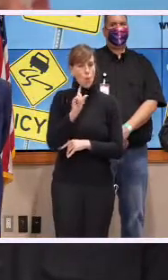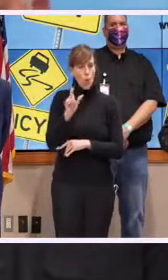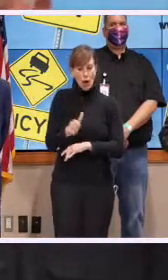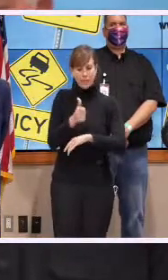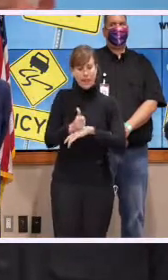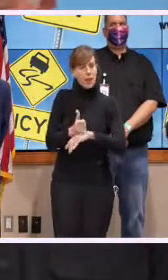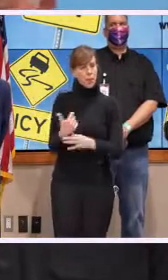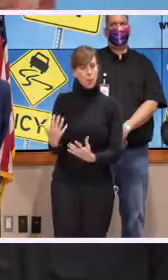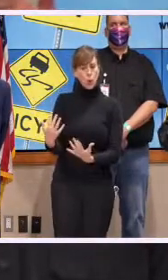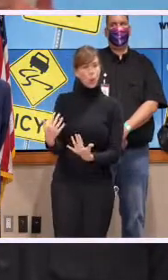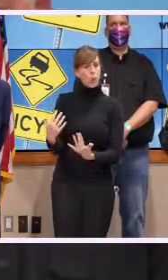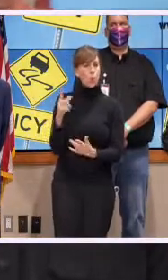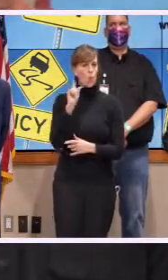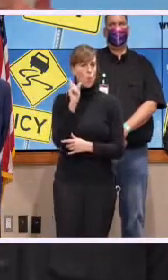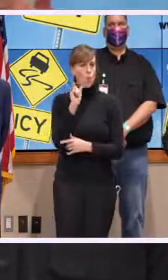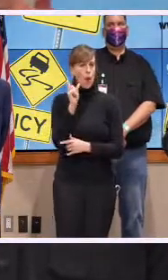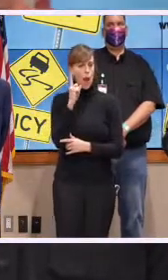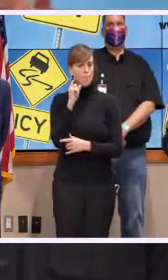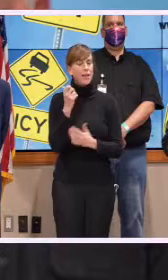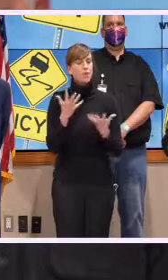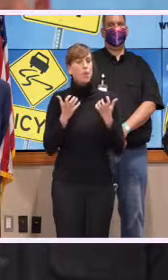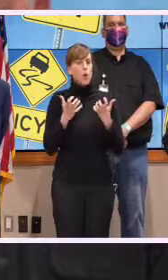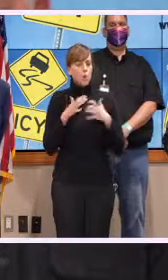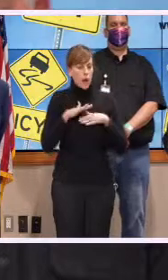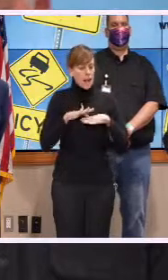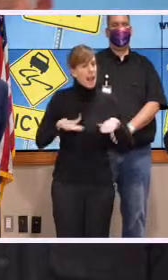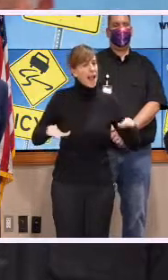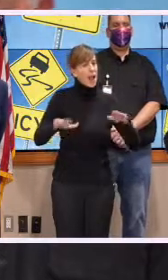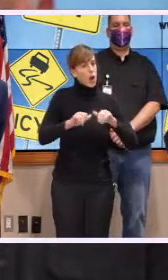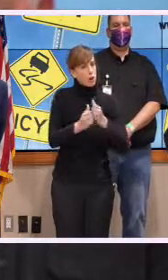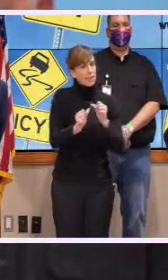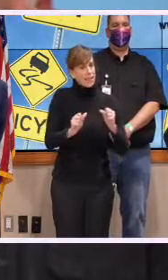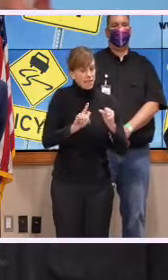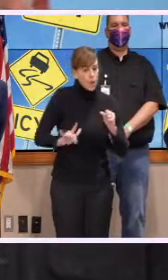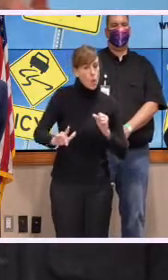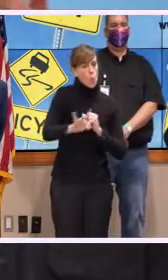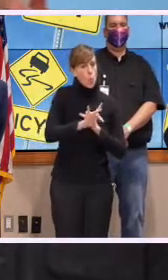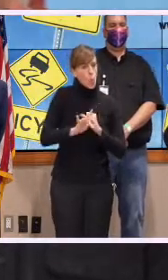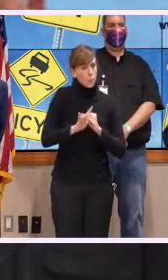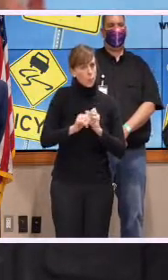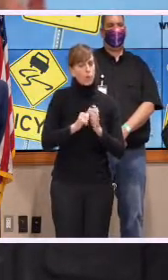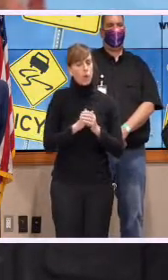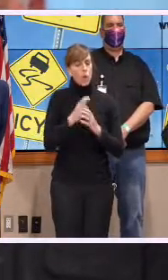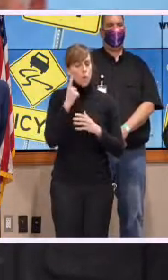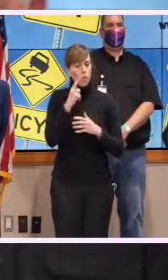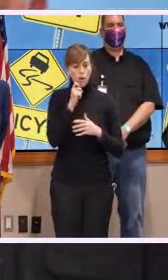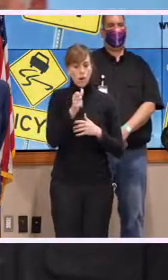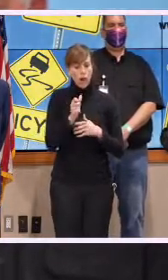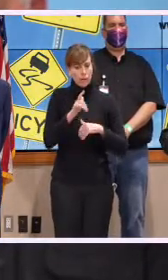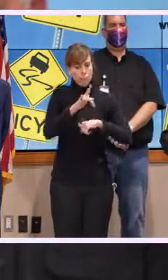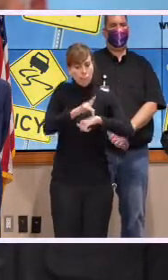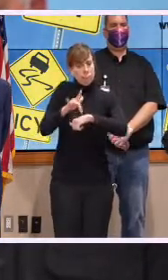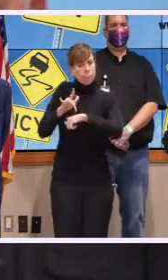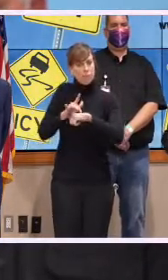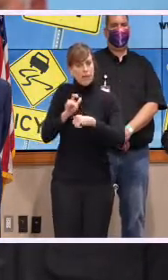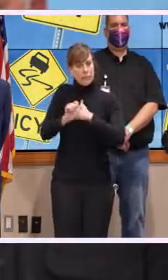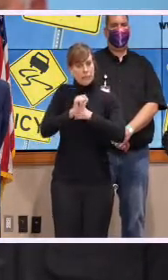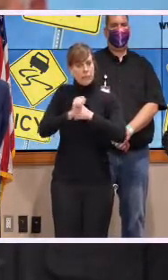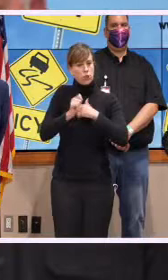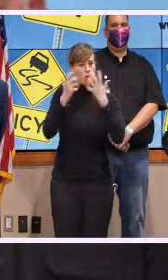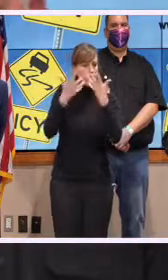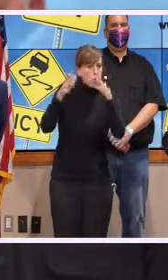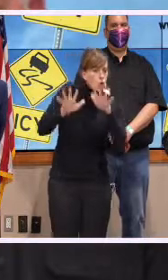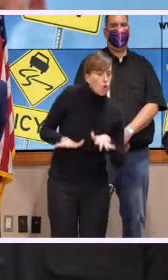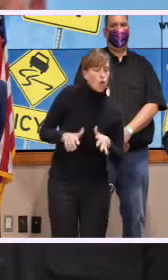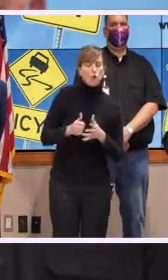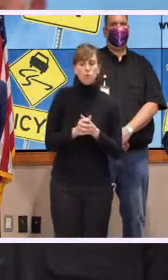that we have 3 feet around those things and that we have enough space so that we don't have the fires